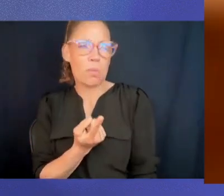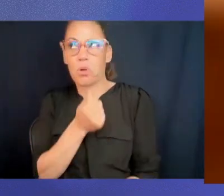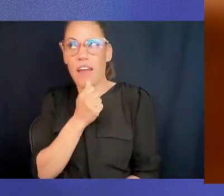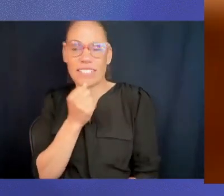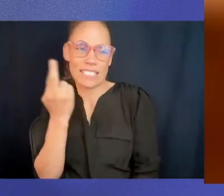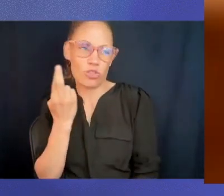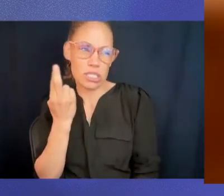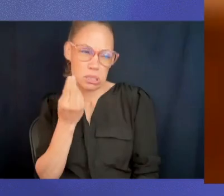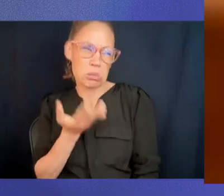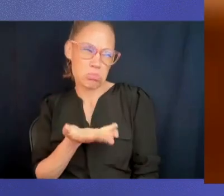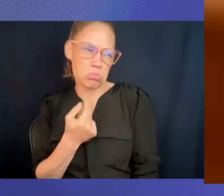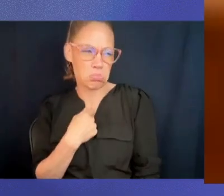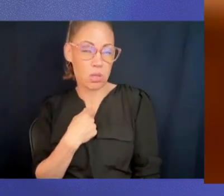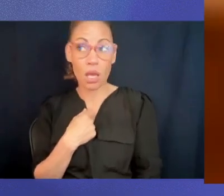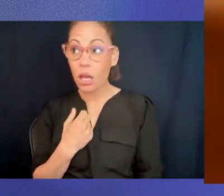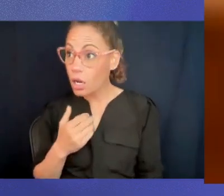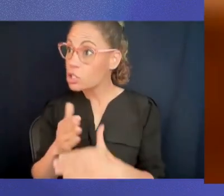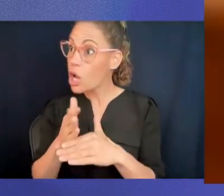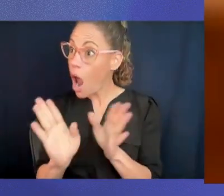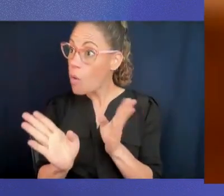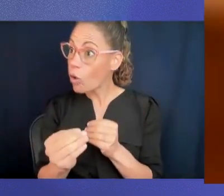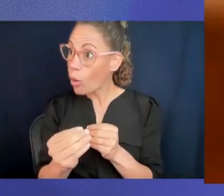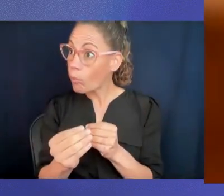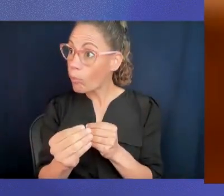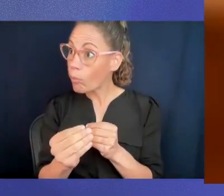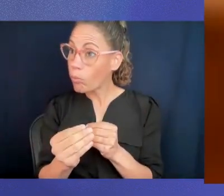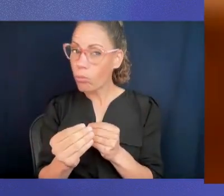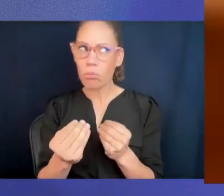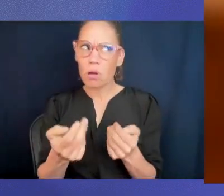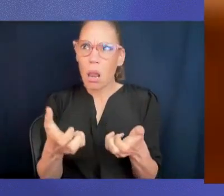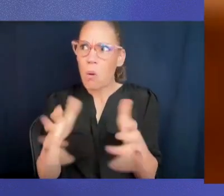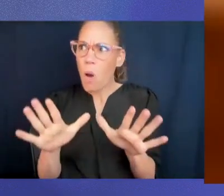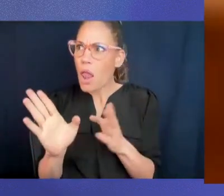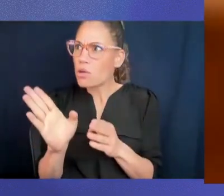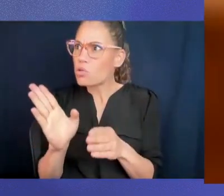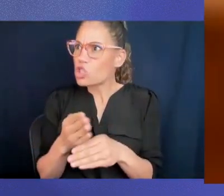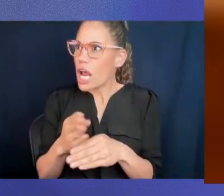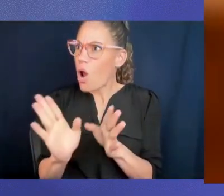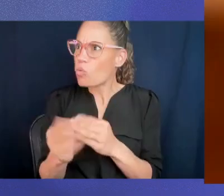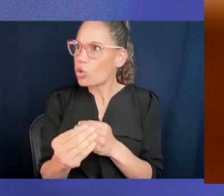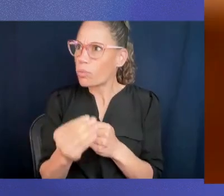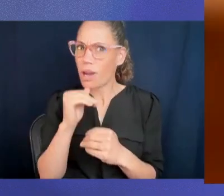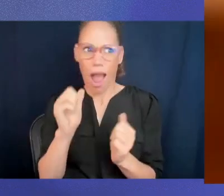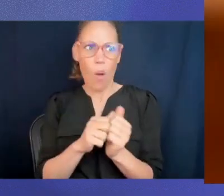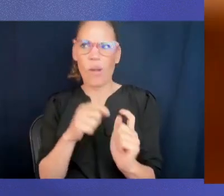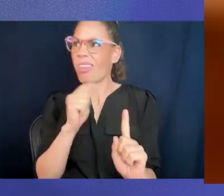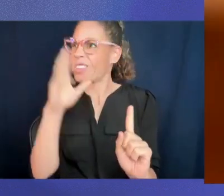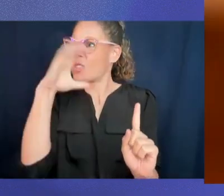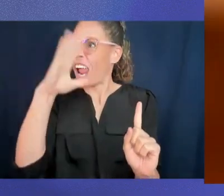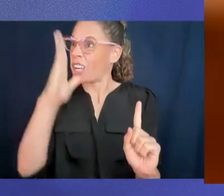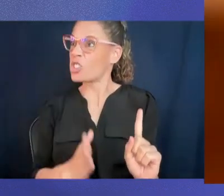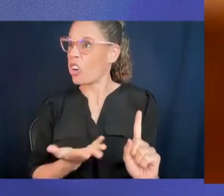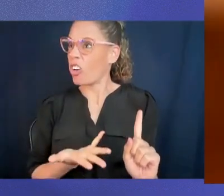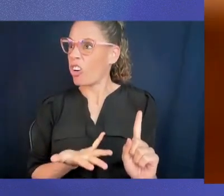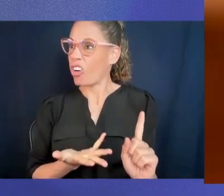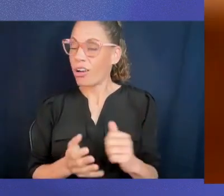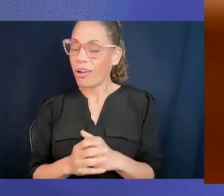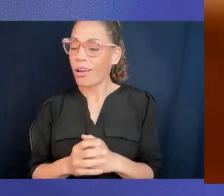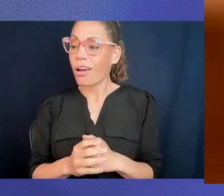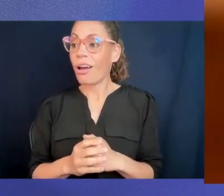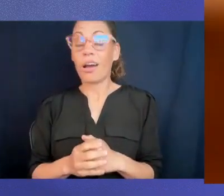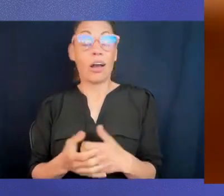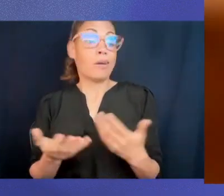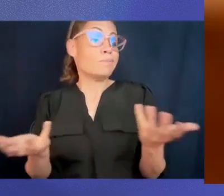reasons. I said, sharing a room? I don't want to share, especially not with a stranger. He